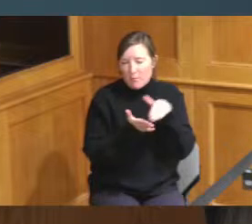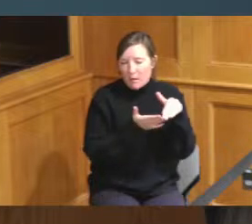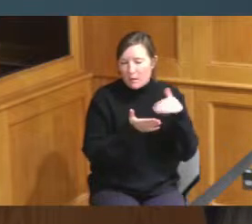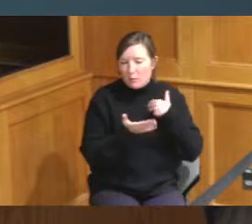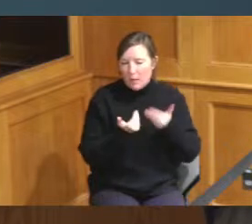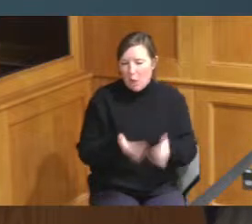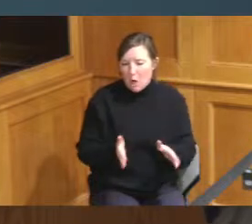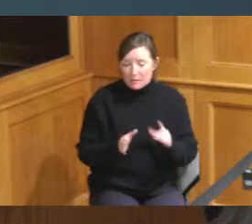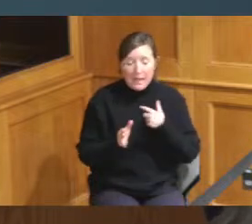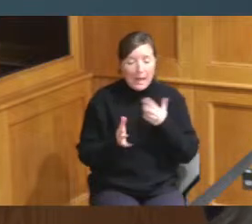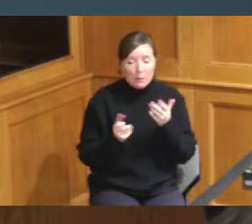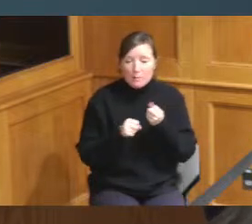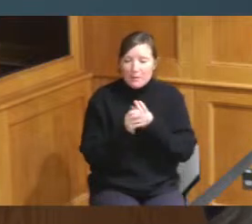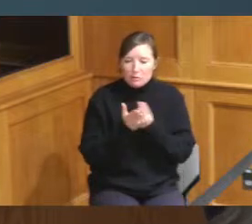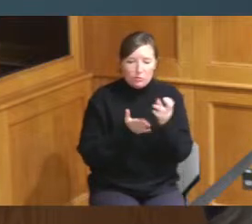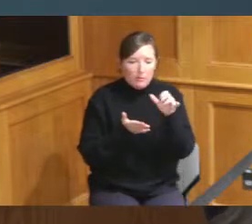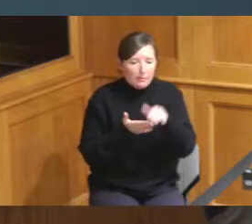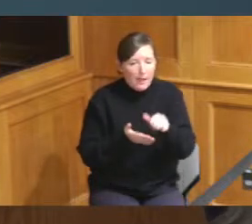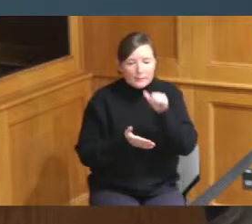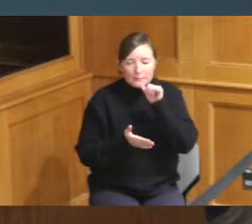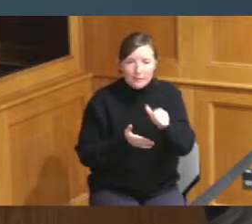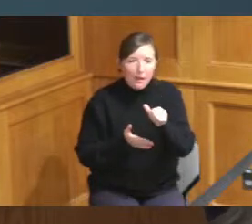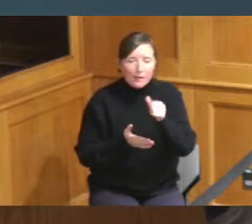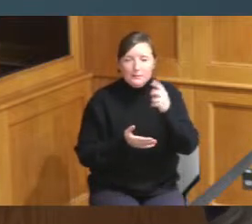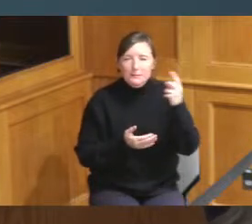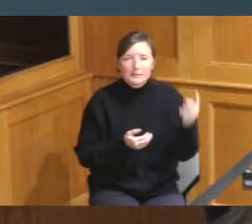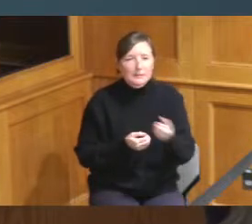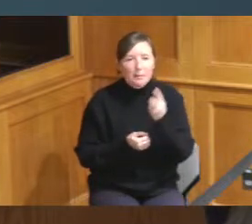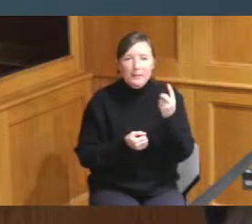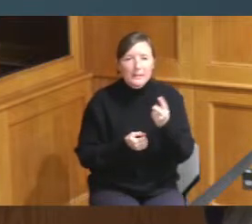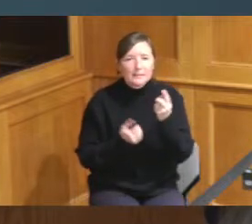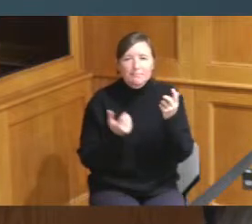sure that that doesn't become something that,